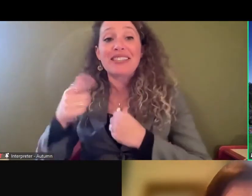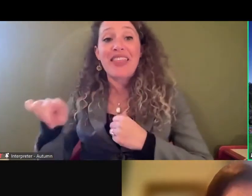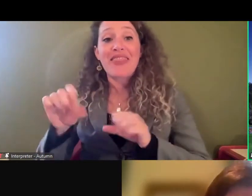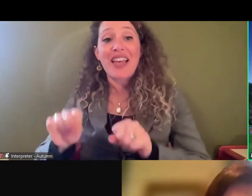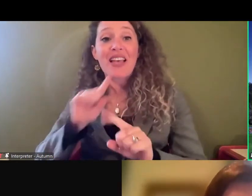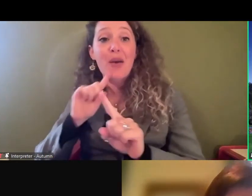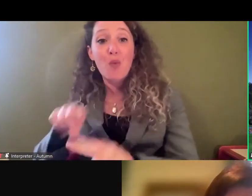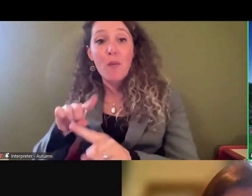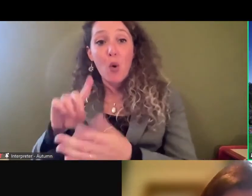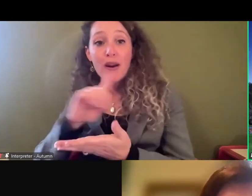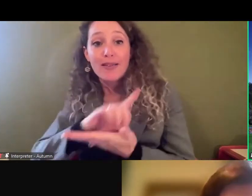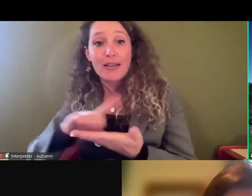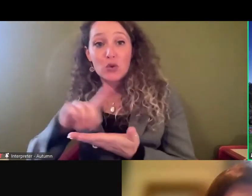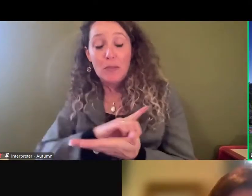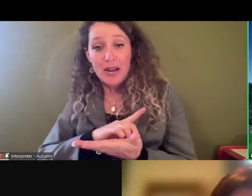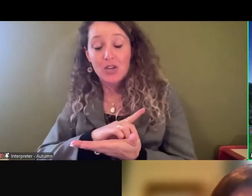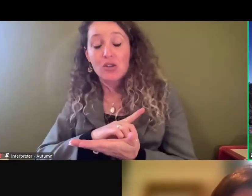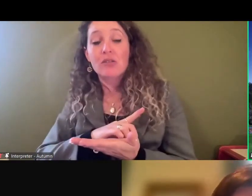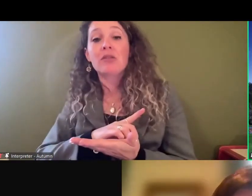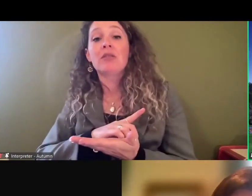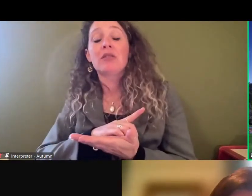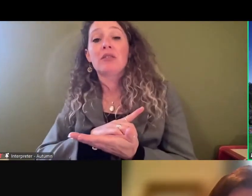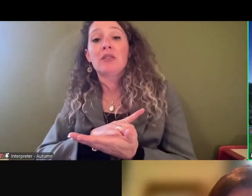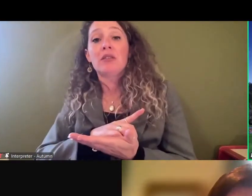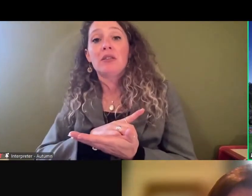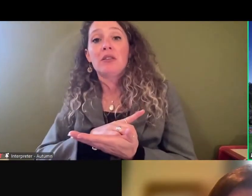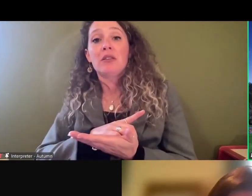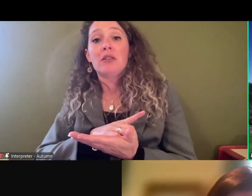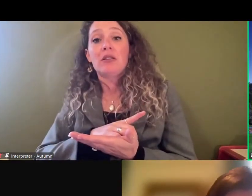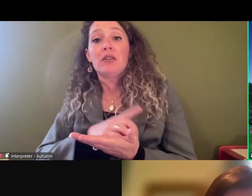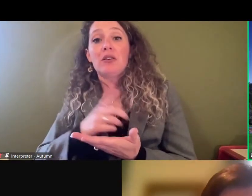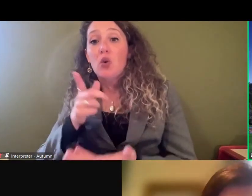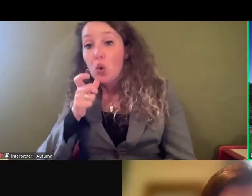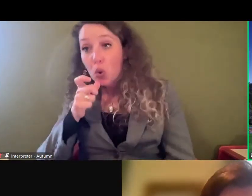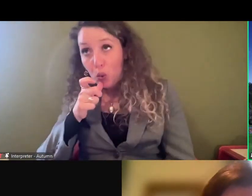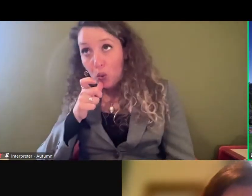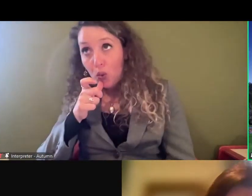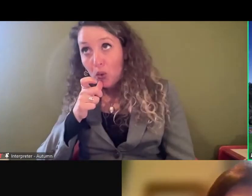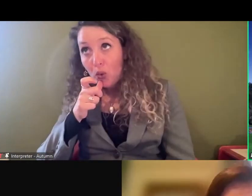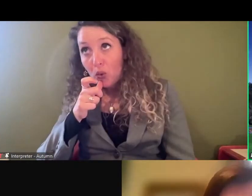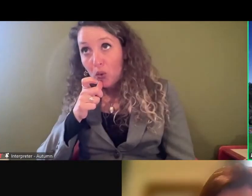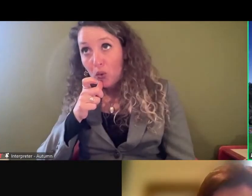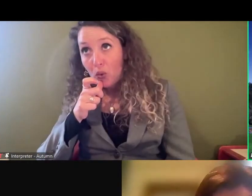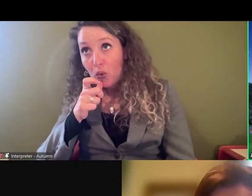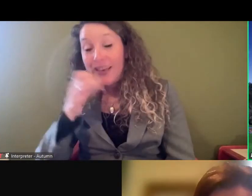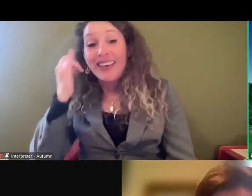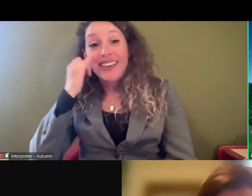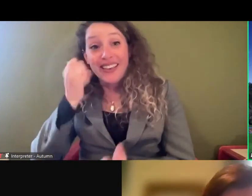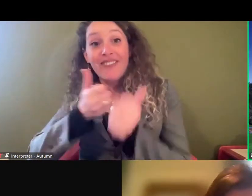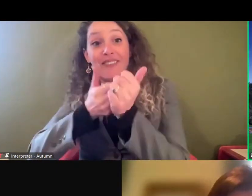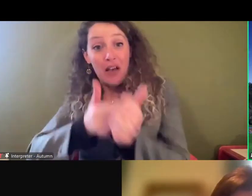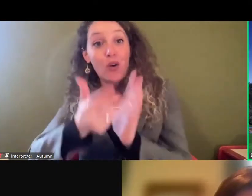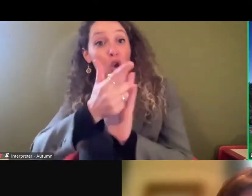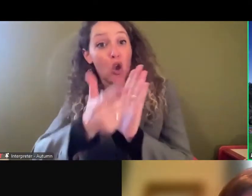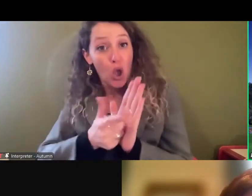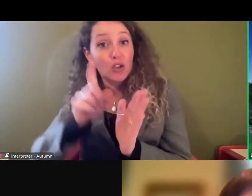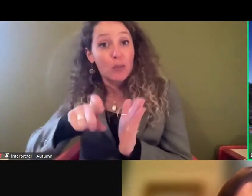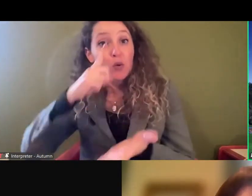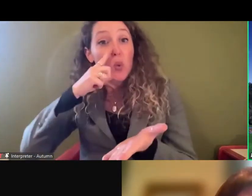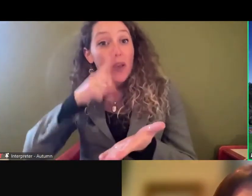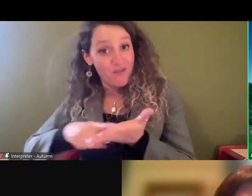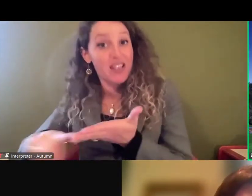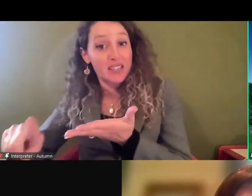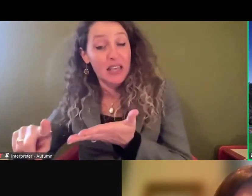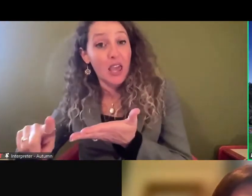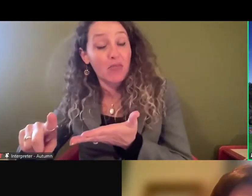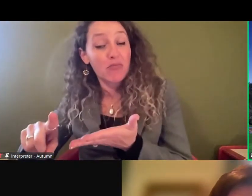report the discrimination to, who, under the law are supposed to investigate those claims.